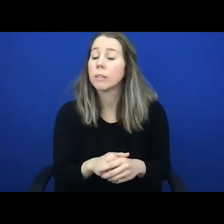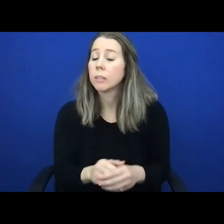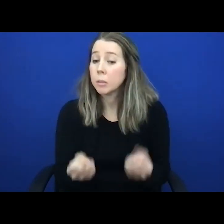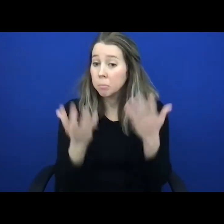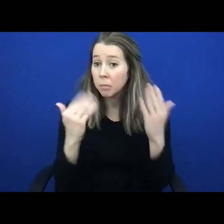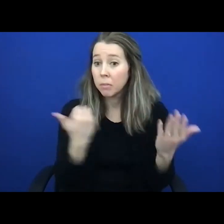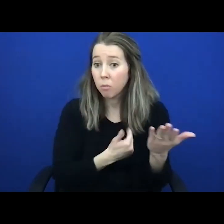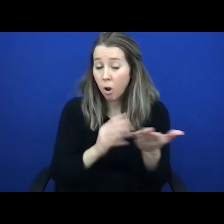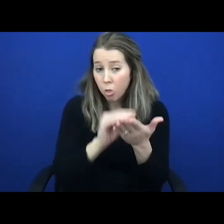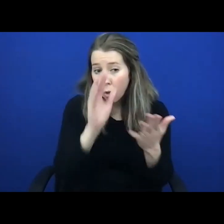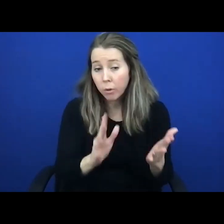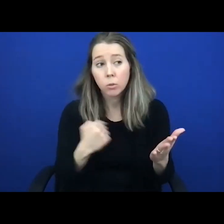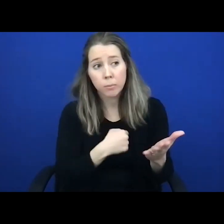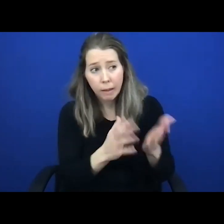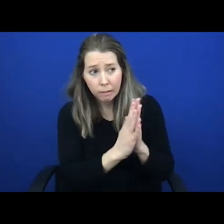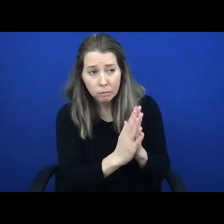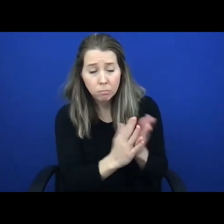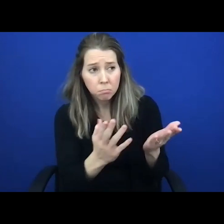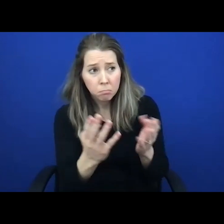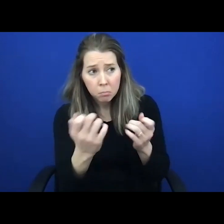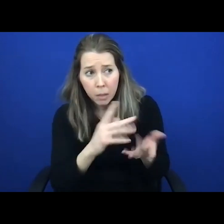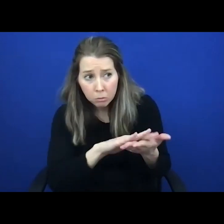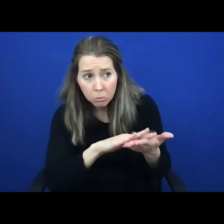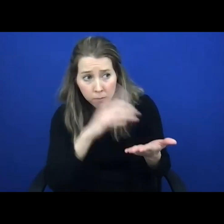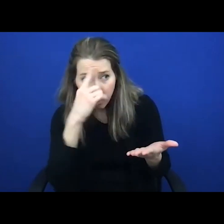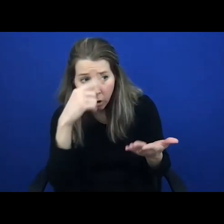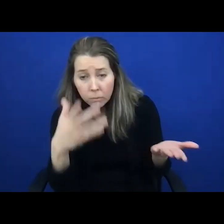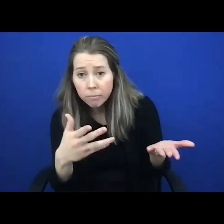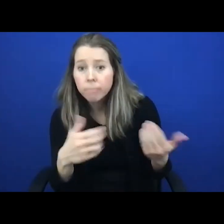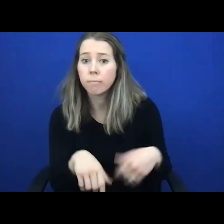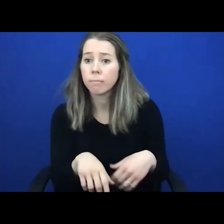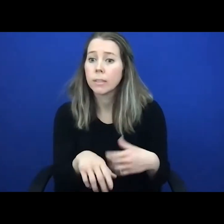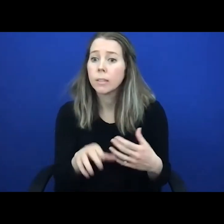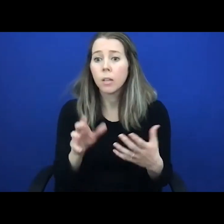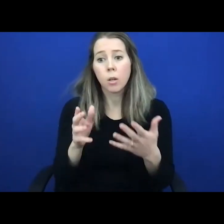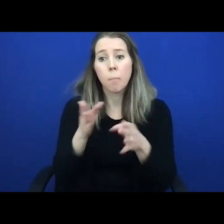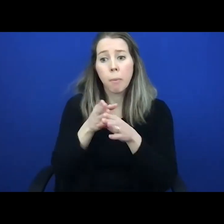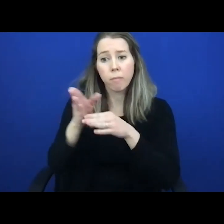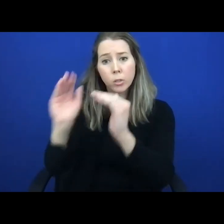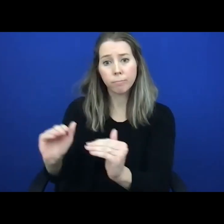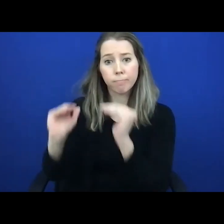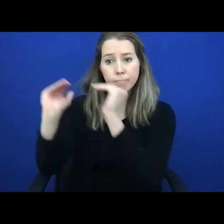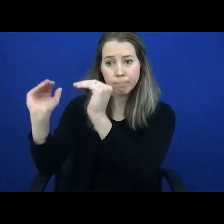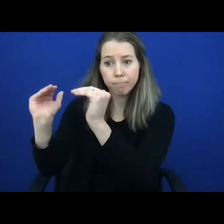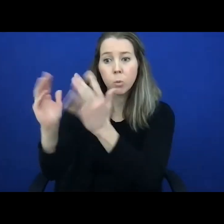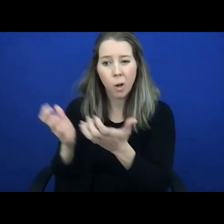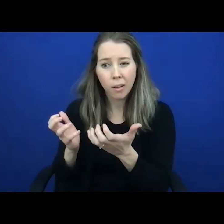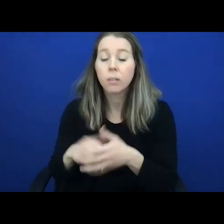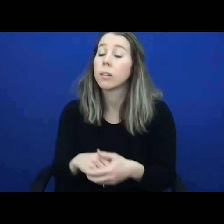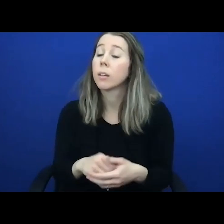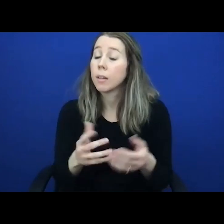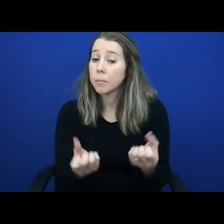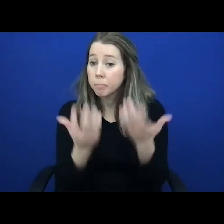learners, when we ask them, why are you coming back to school? It's to seek professional advancement. Most of our learners are in